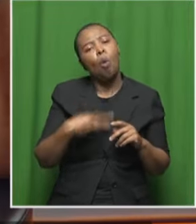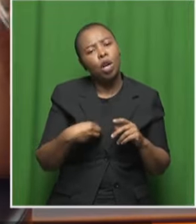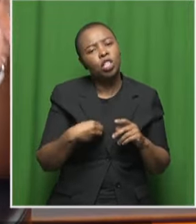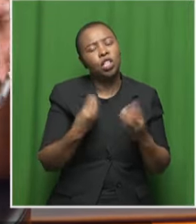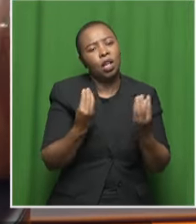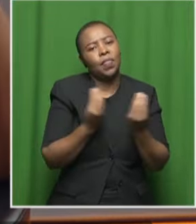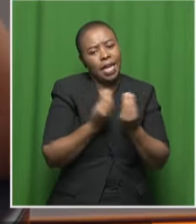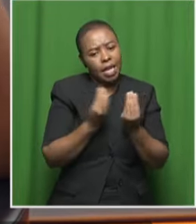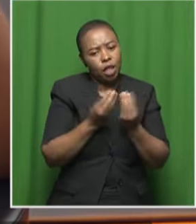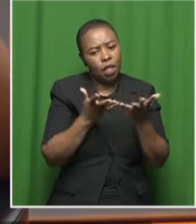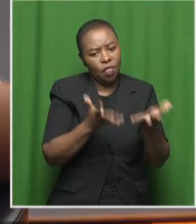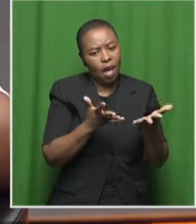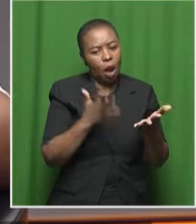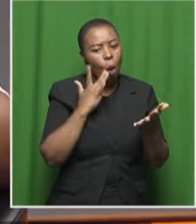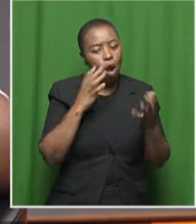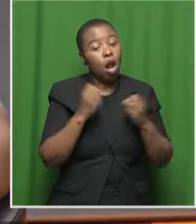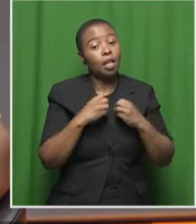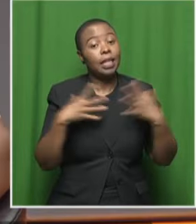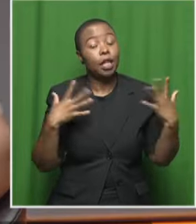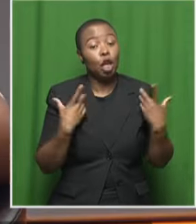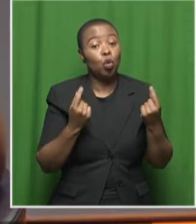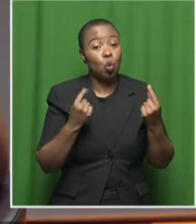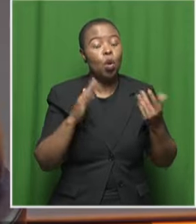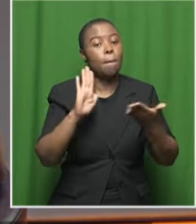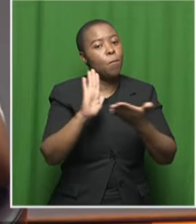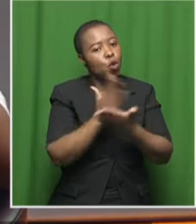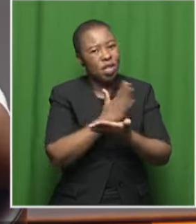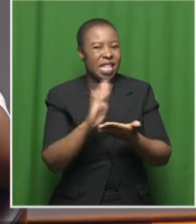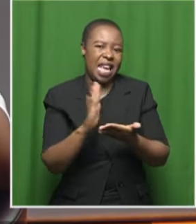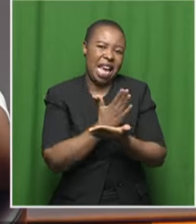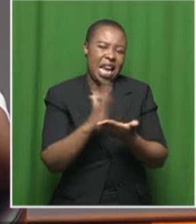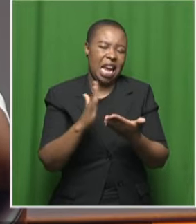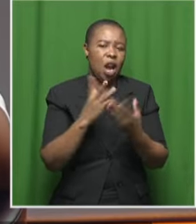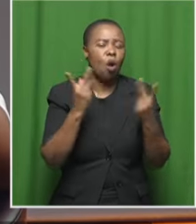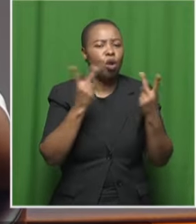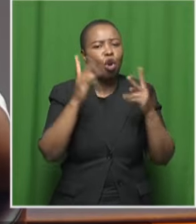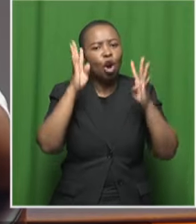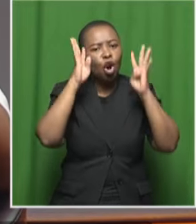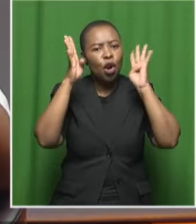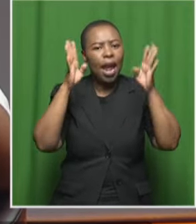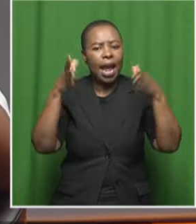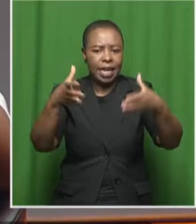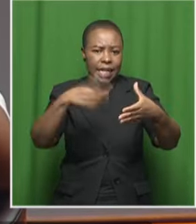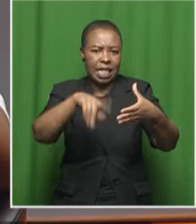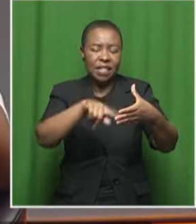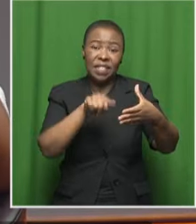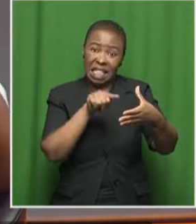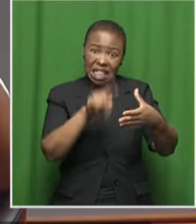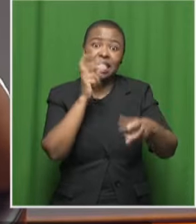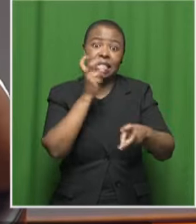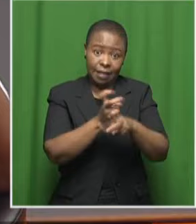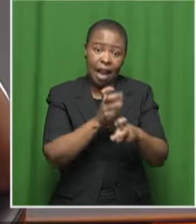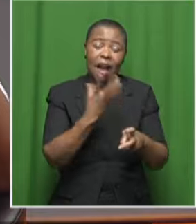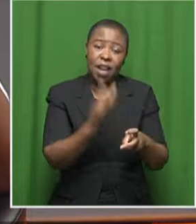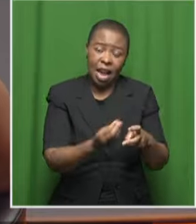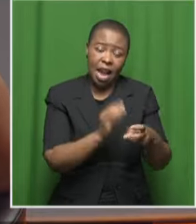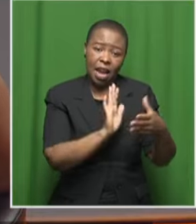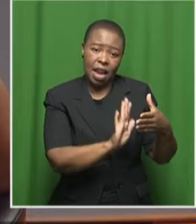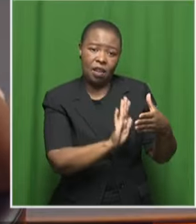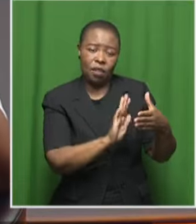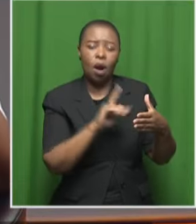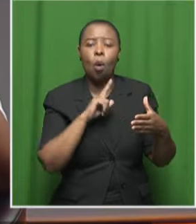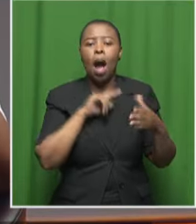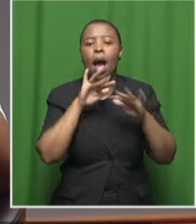I started doing music. Even just being in the creative space can be kind of tough, because I think the thing is